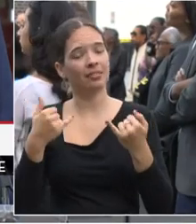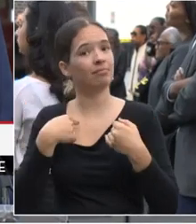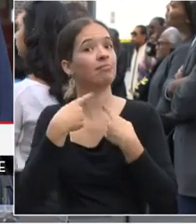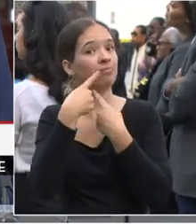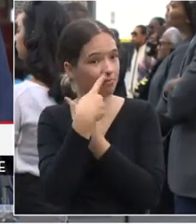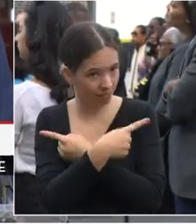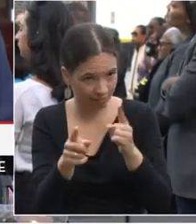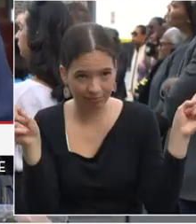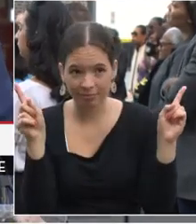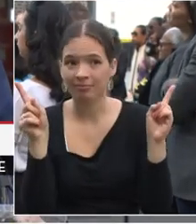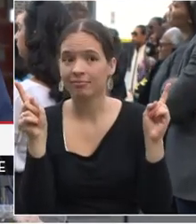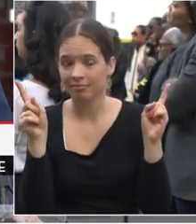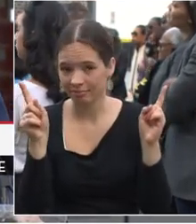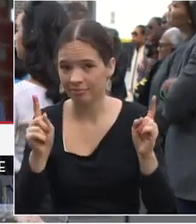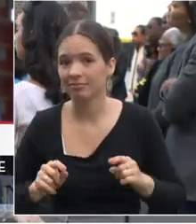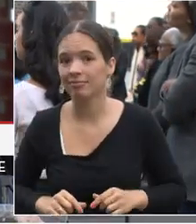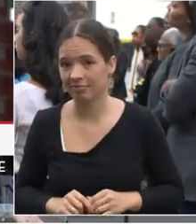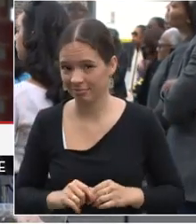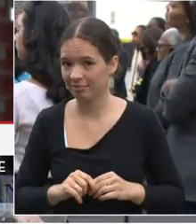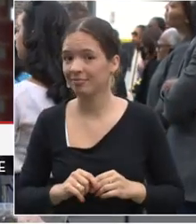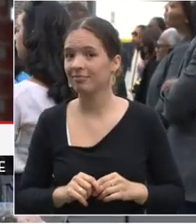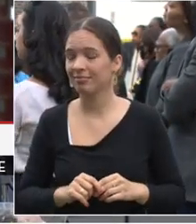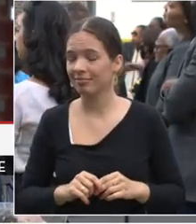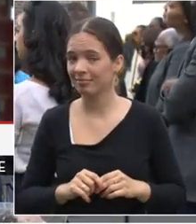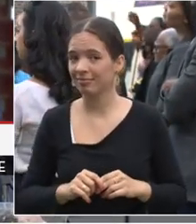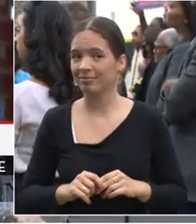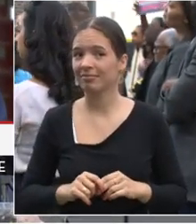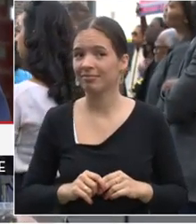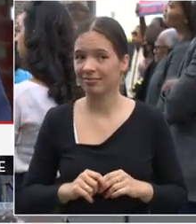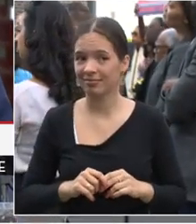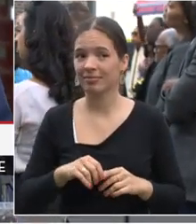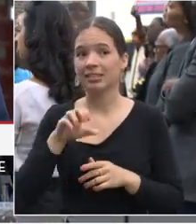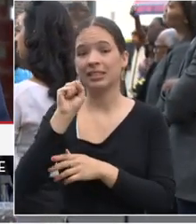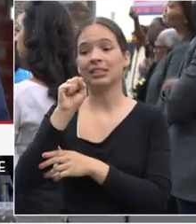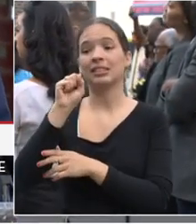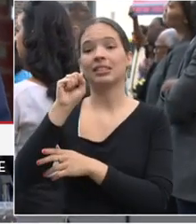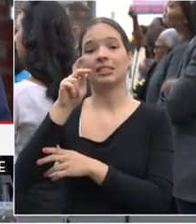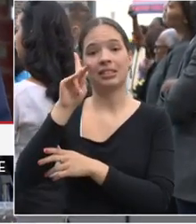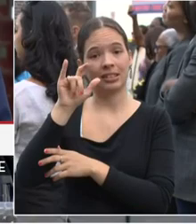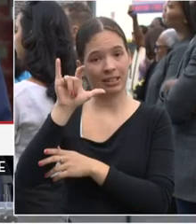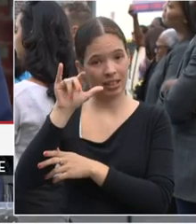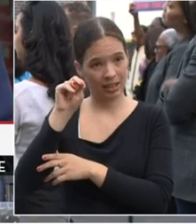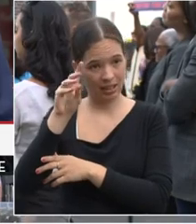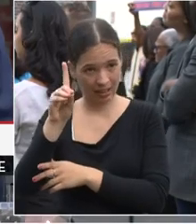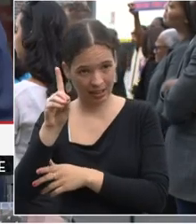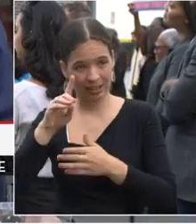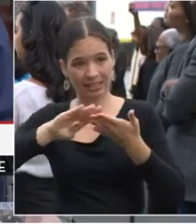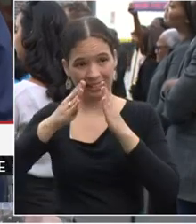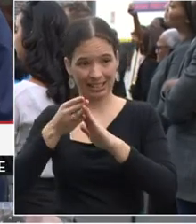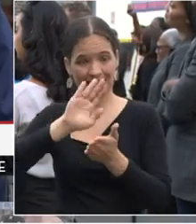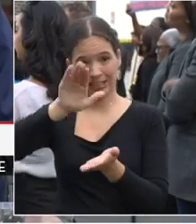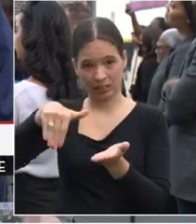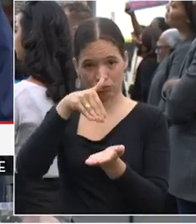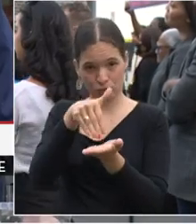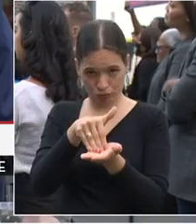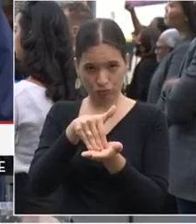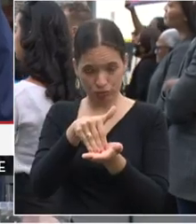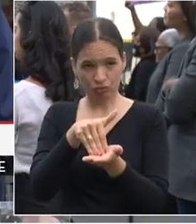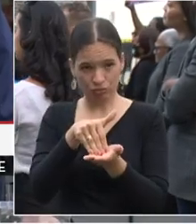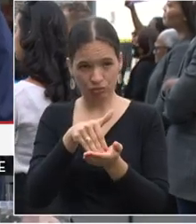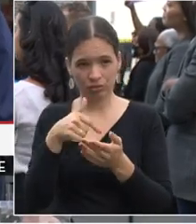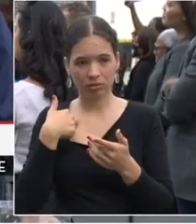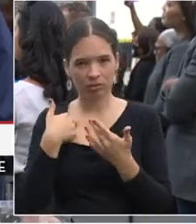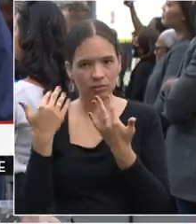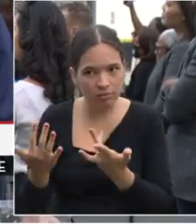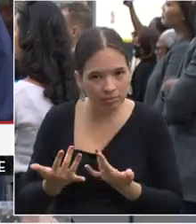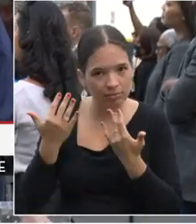the additional coming of the Skyland Town Center, which of course is a long-awaited development